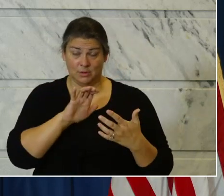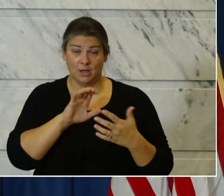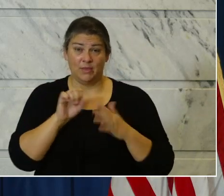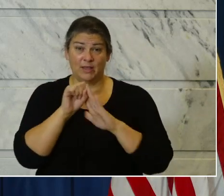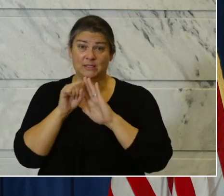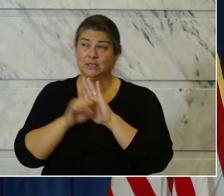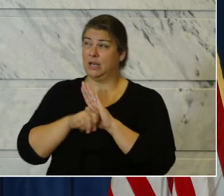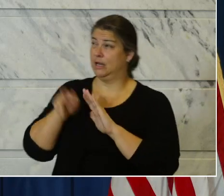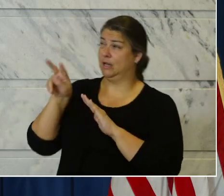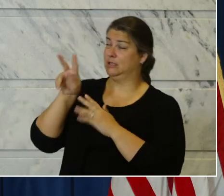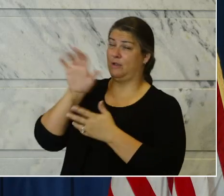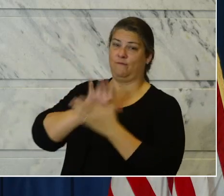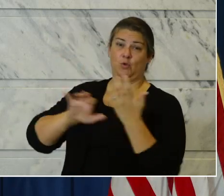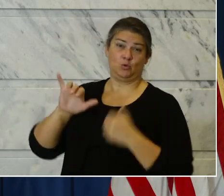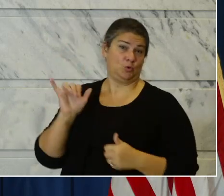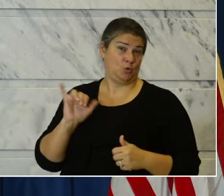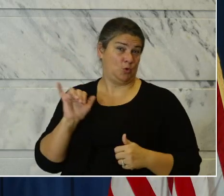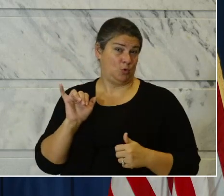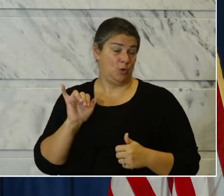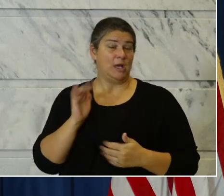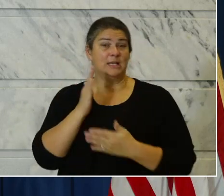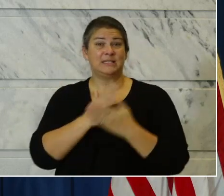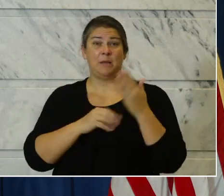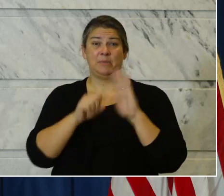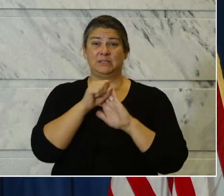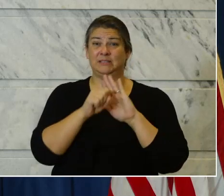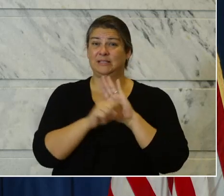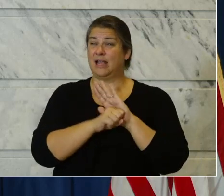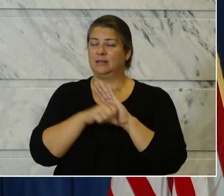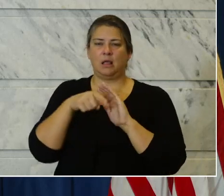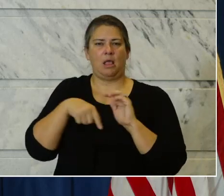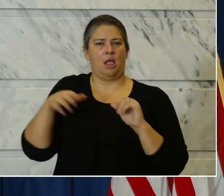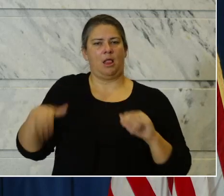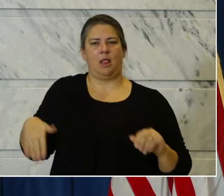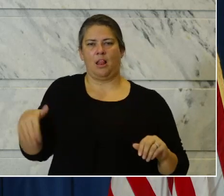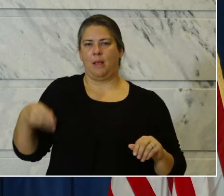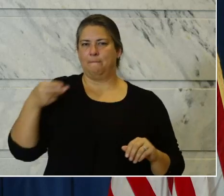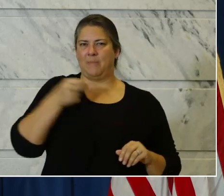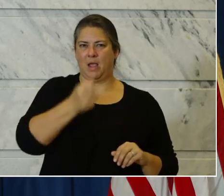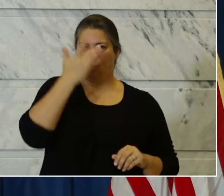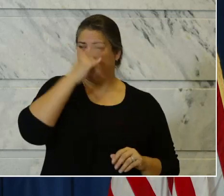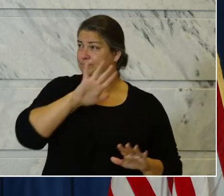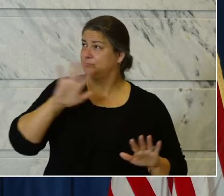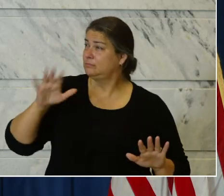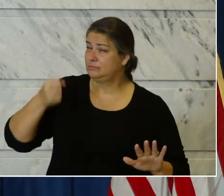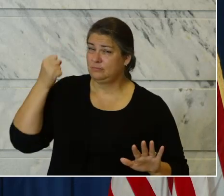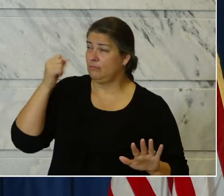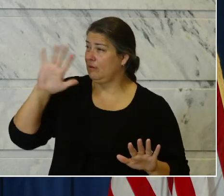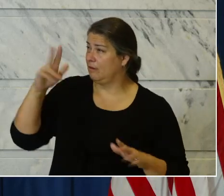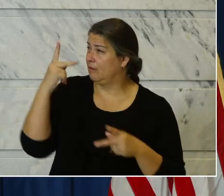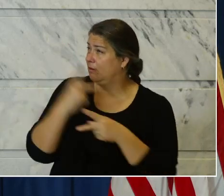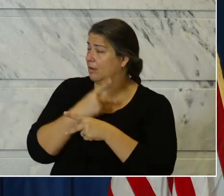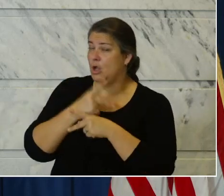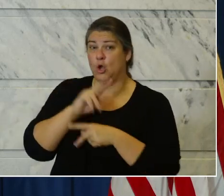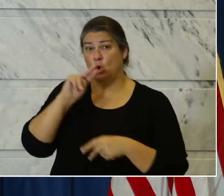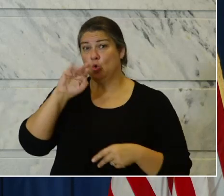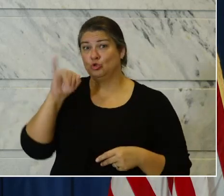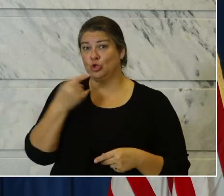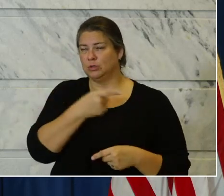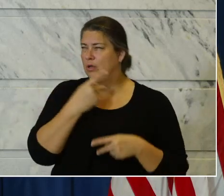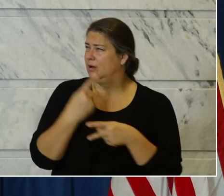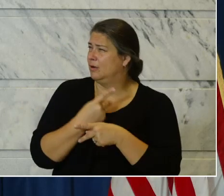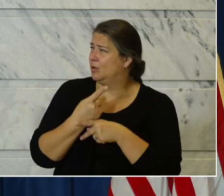states. In fact, a few states have either not paid out any dollars yet because it's so confusing. I believe New Jersey is in that